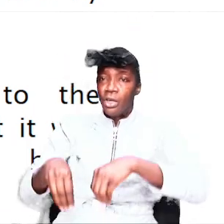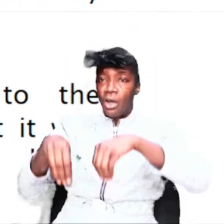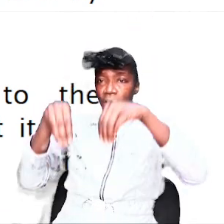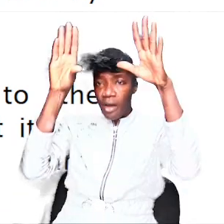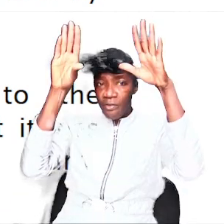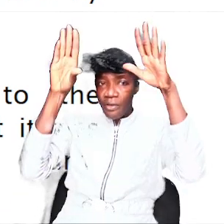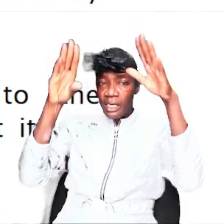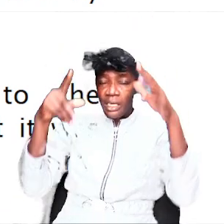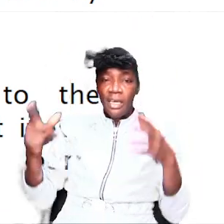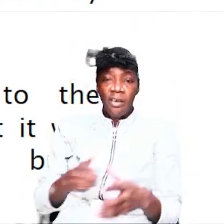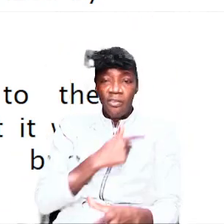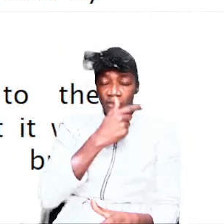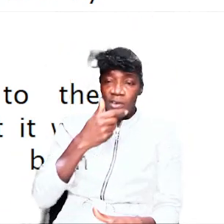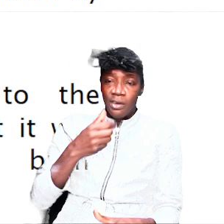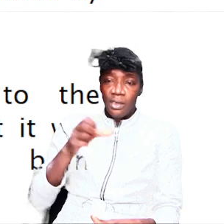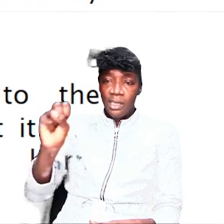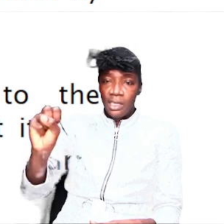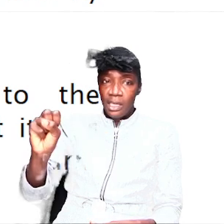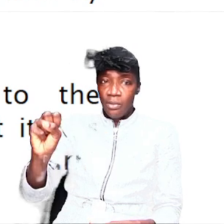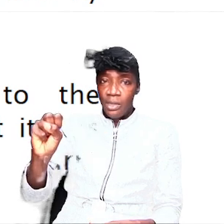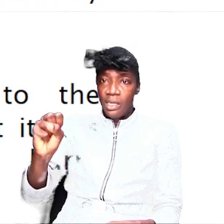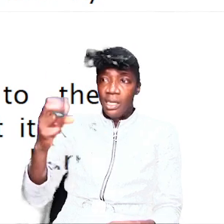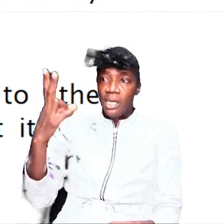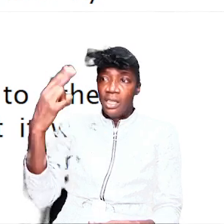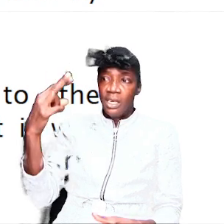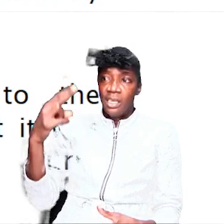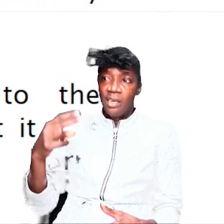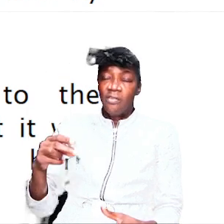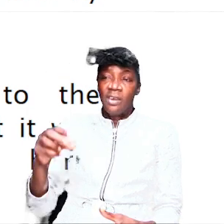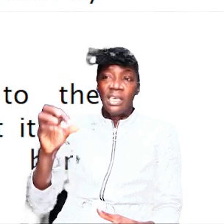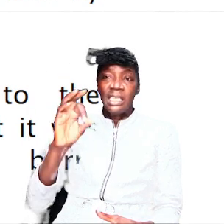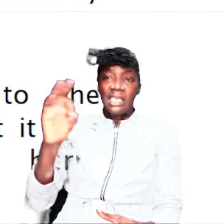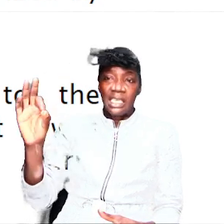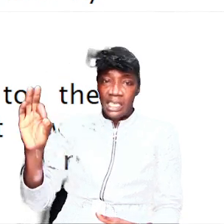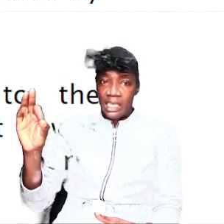Samuel 13, verse 9 to through to 13.